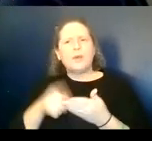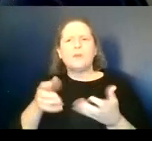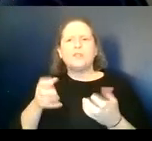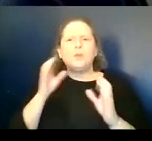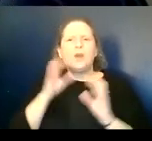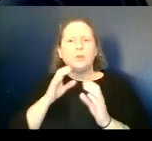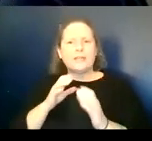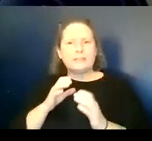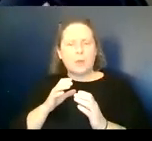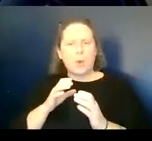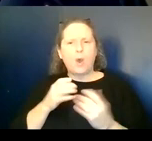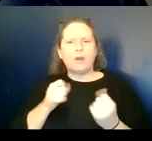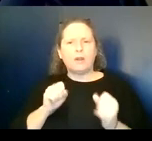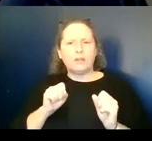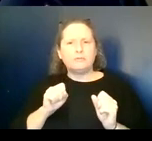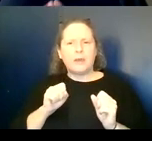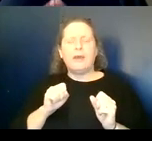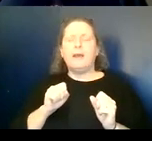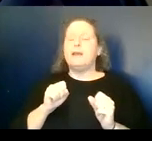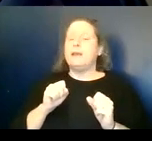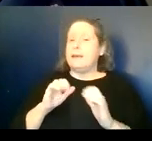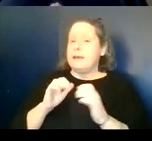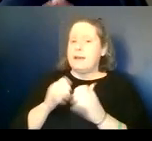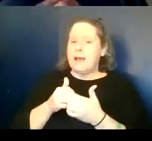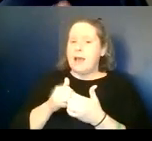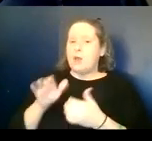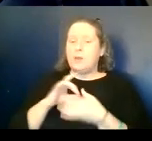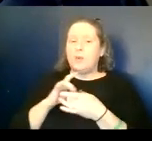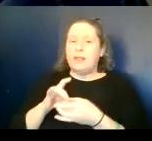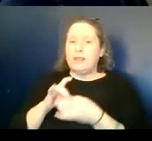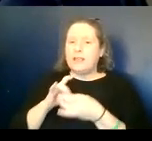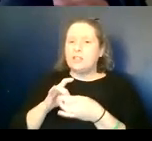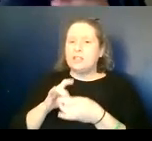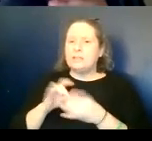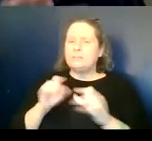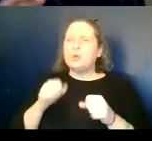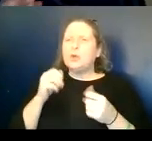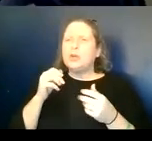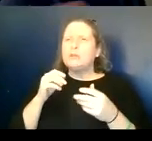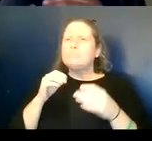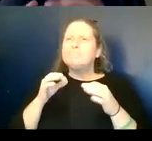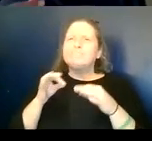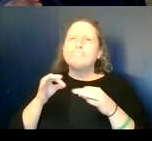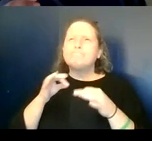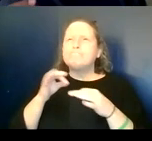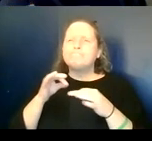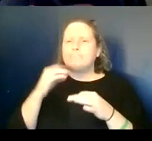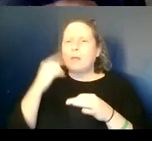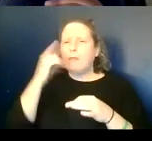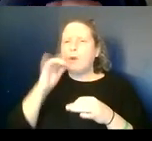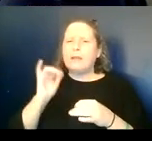they how their relationship could look like, establishing the